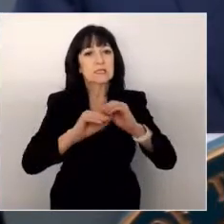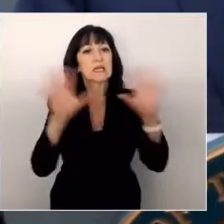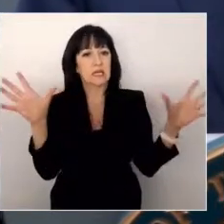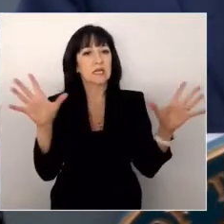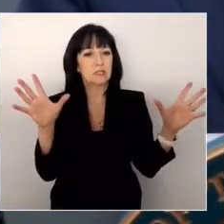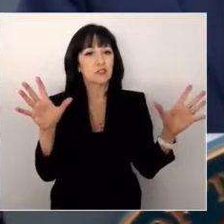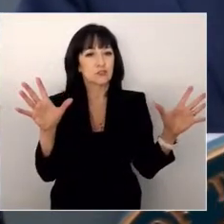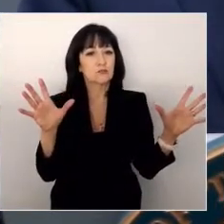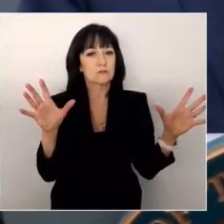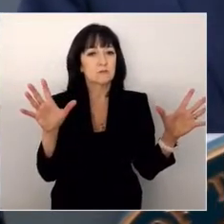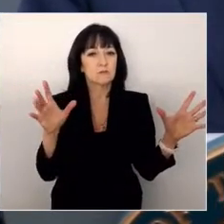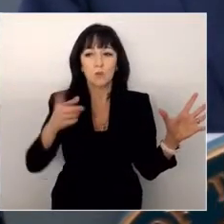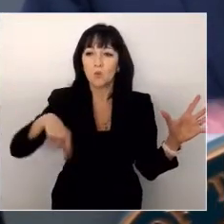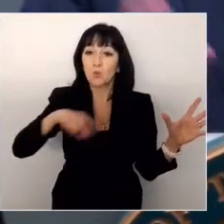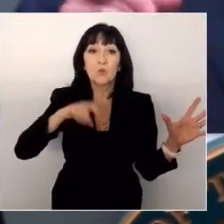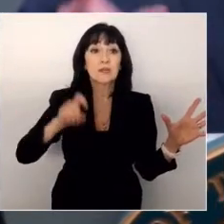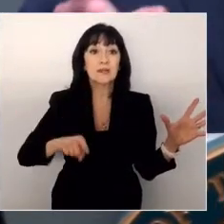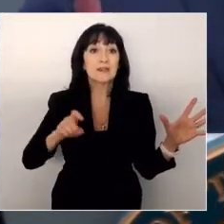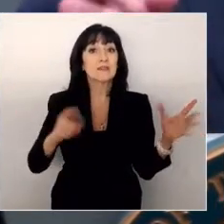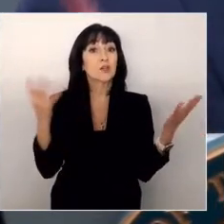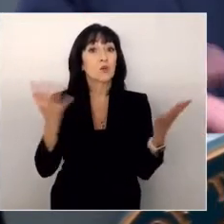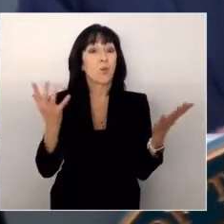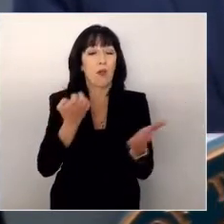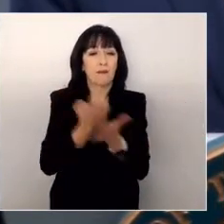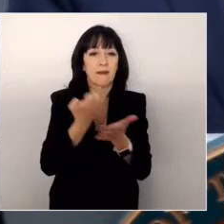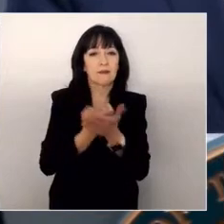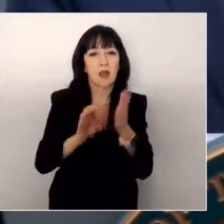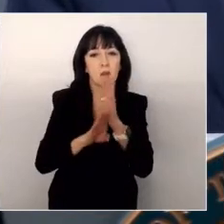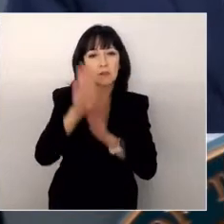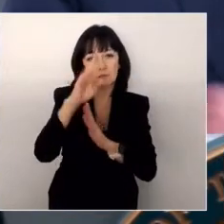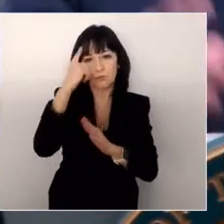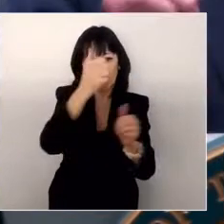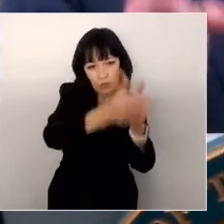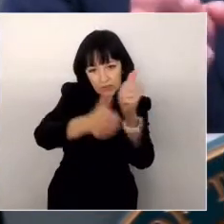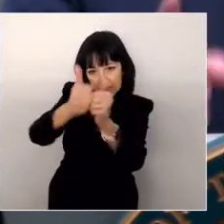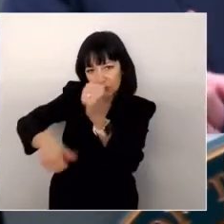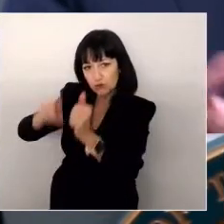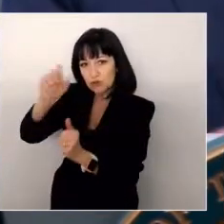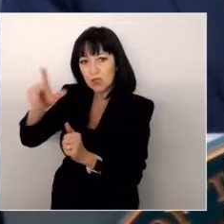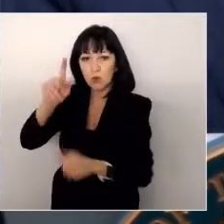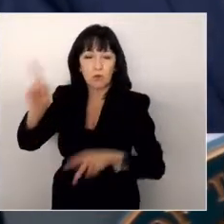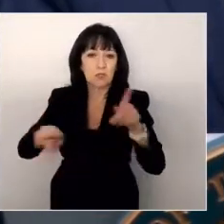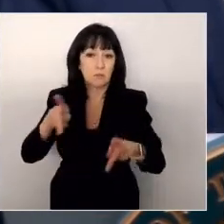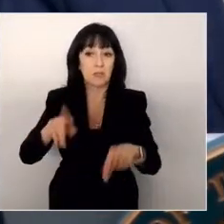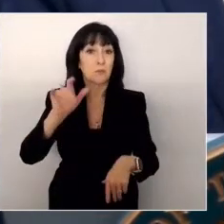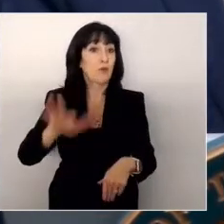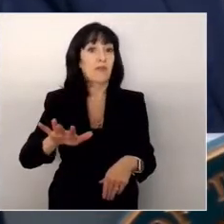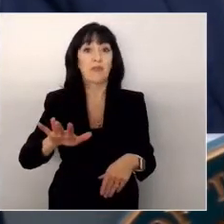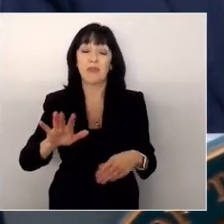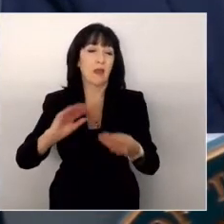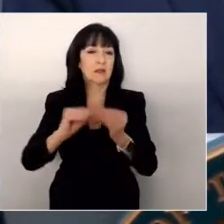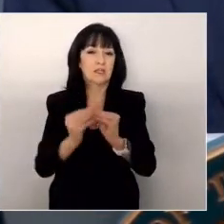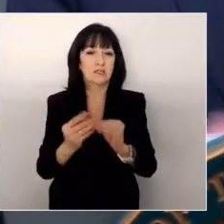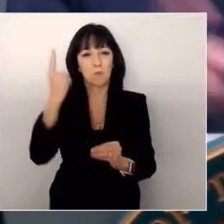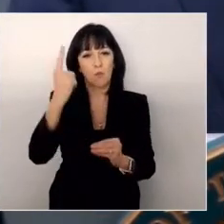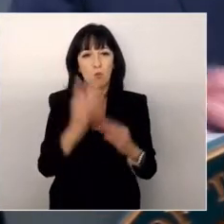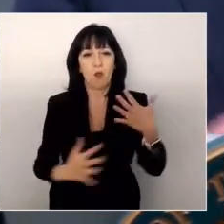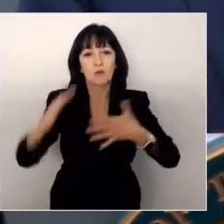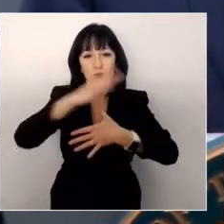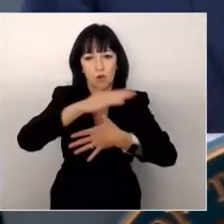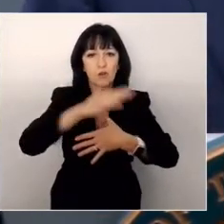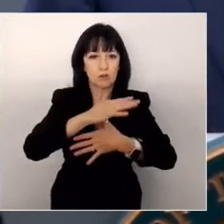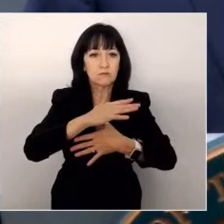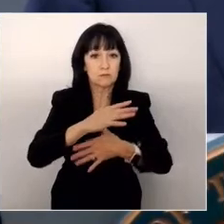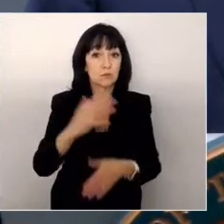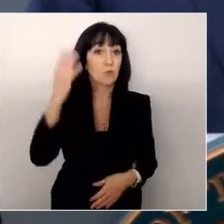job number one. We can all agree on this. A good job solves a lot of problems. So let's